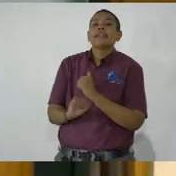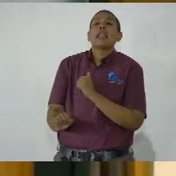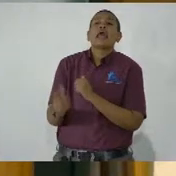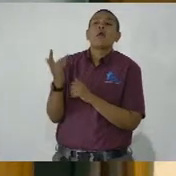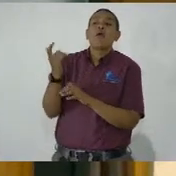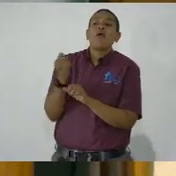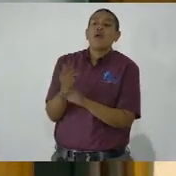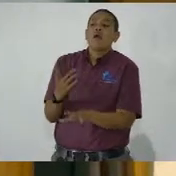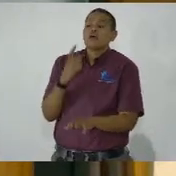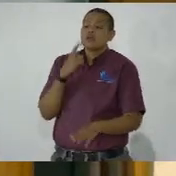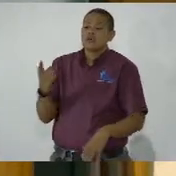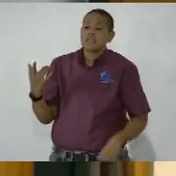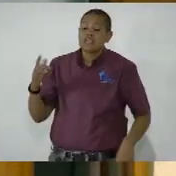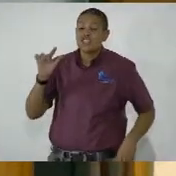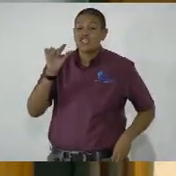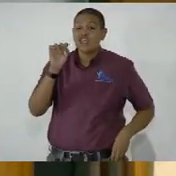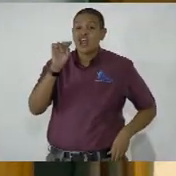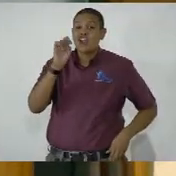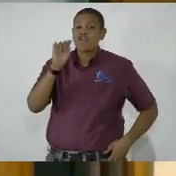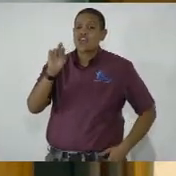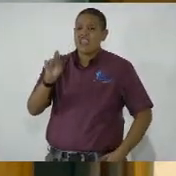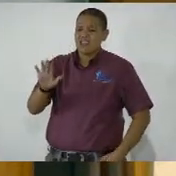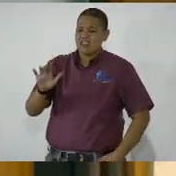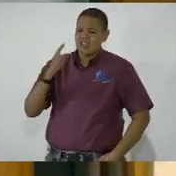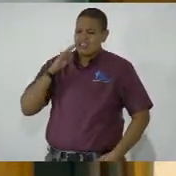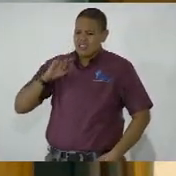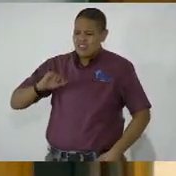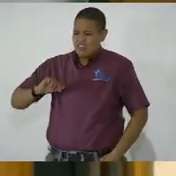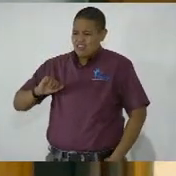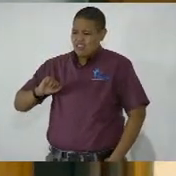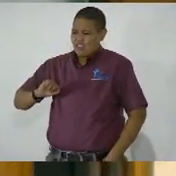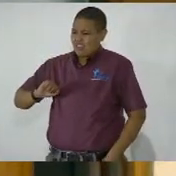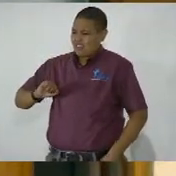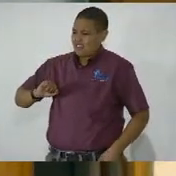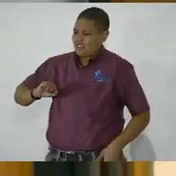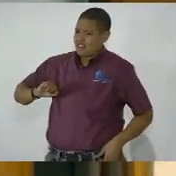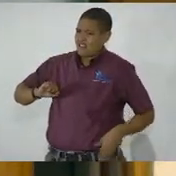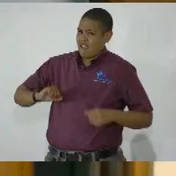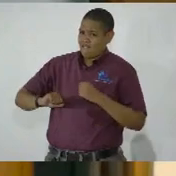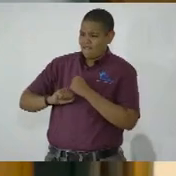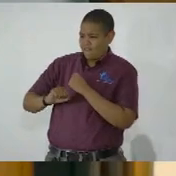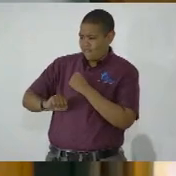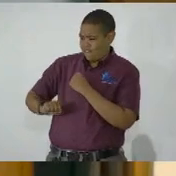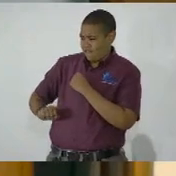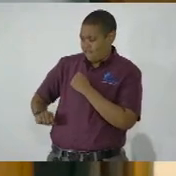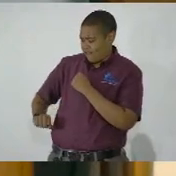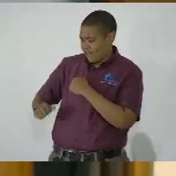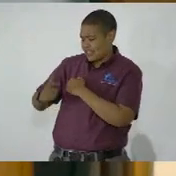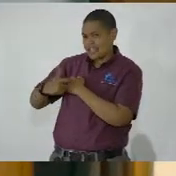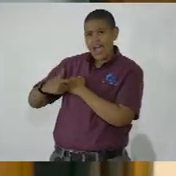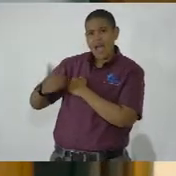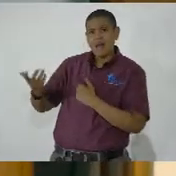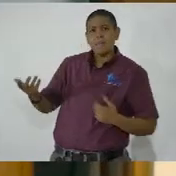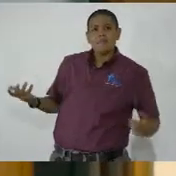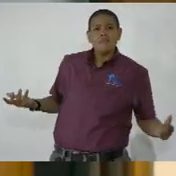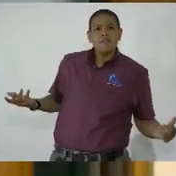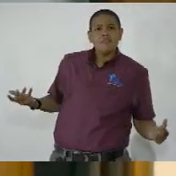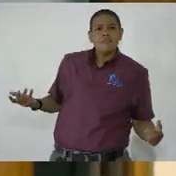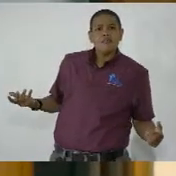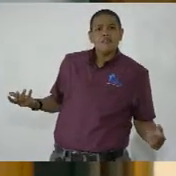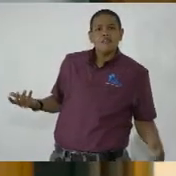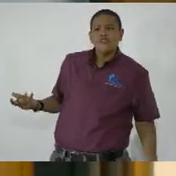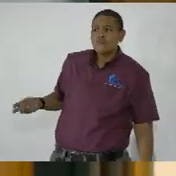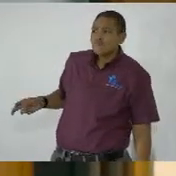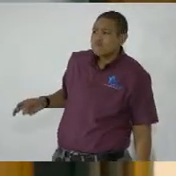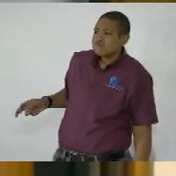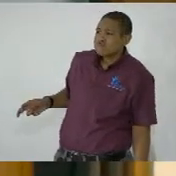the generators, you know, Madam Speaker, took a long time. I mean, you know, any sort of transport